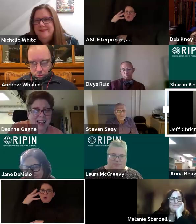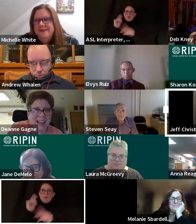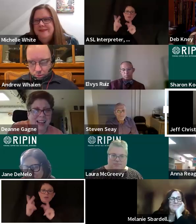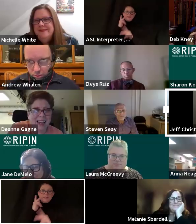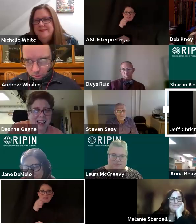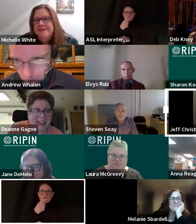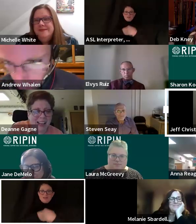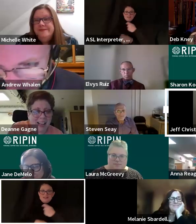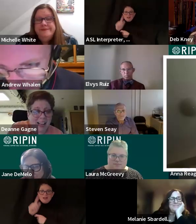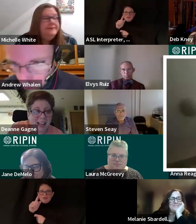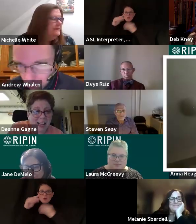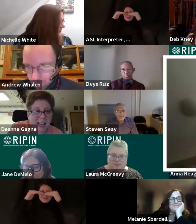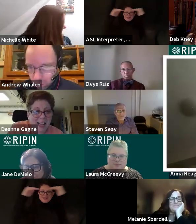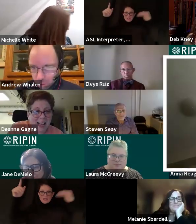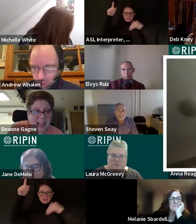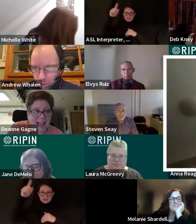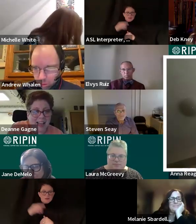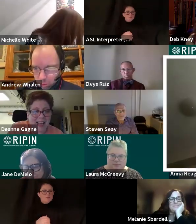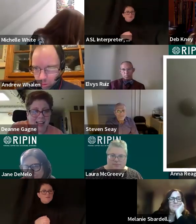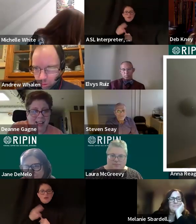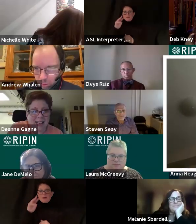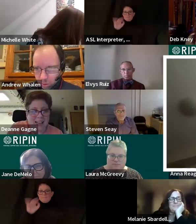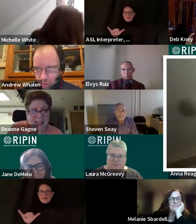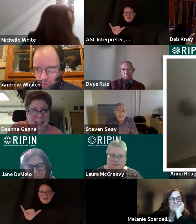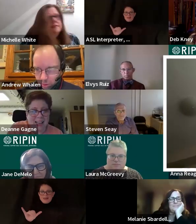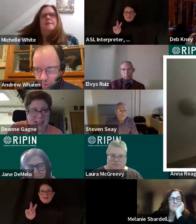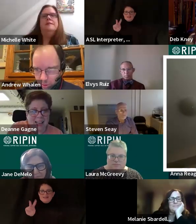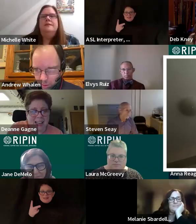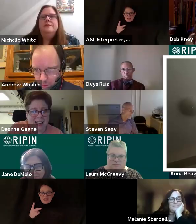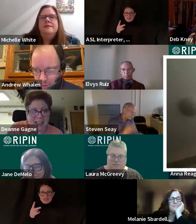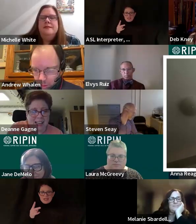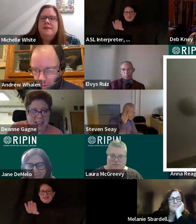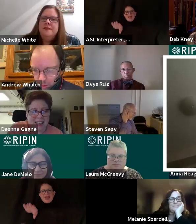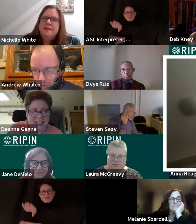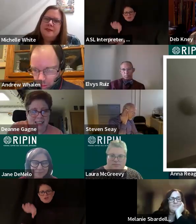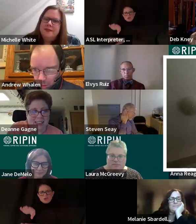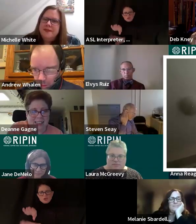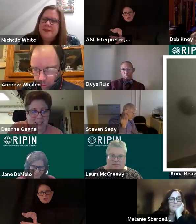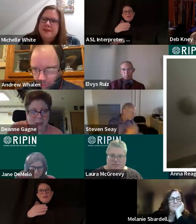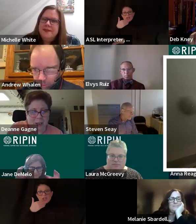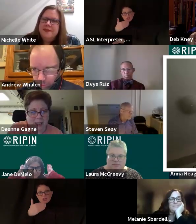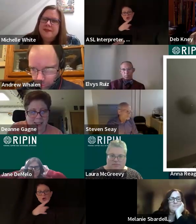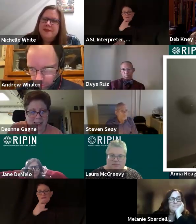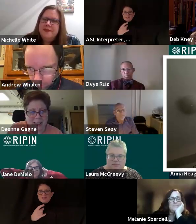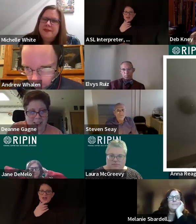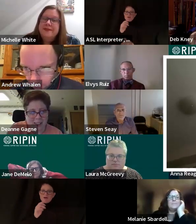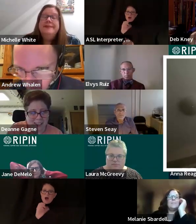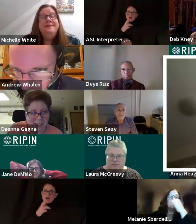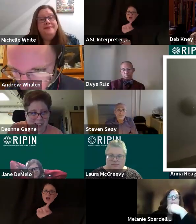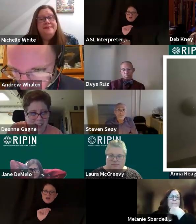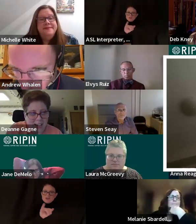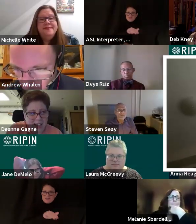see you instead of your ceiling. Okay. Okay. So yeah, May 2nd, like in the afternoon, which is good because I have a concert that night.